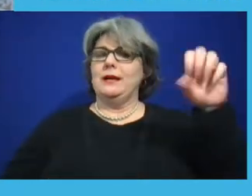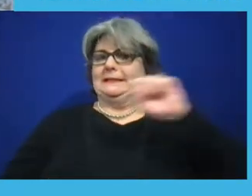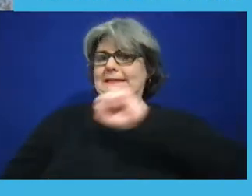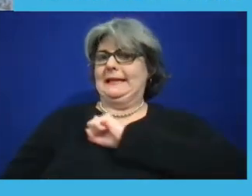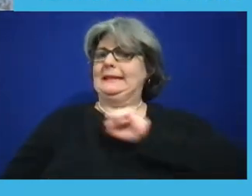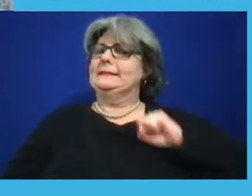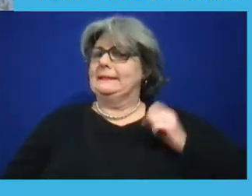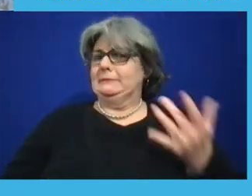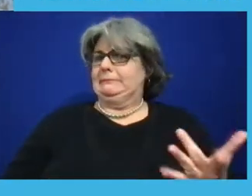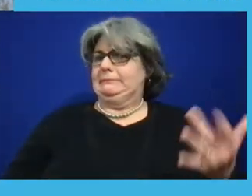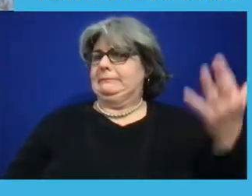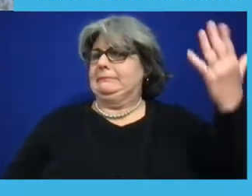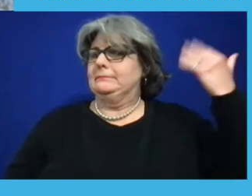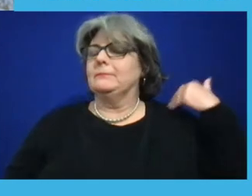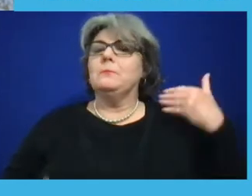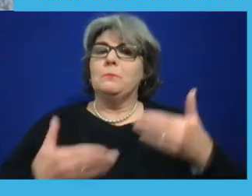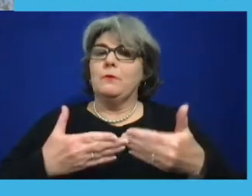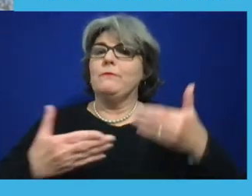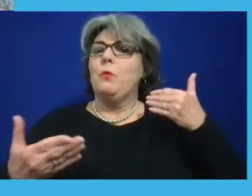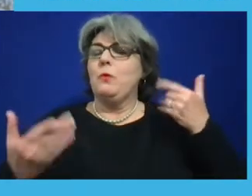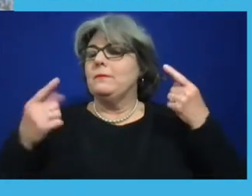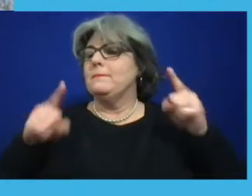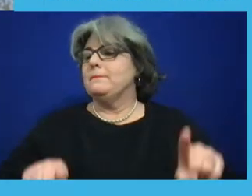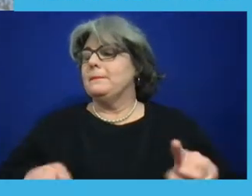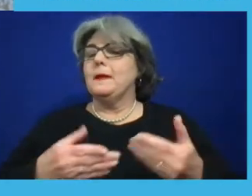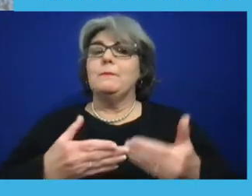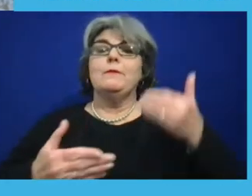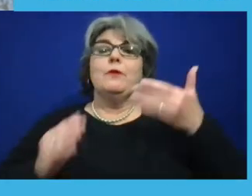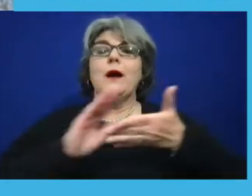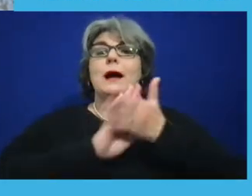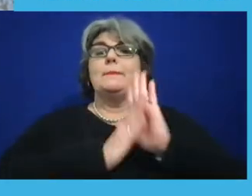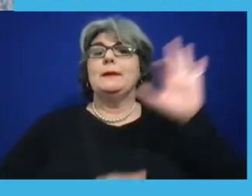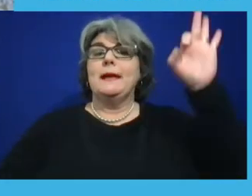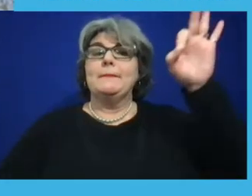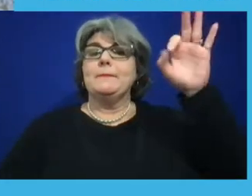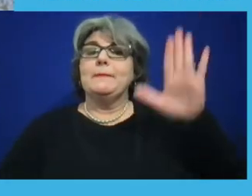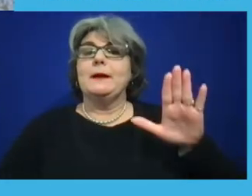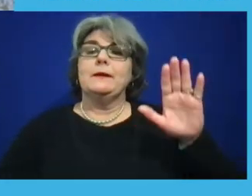Long before I served in the United States Senate,